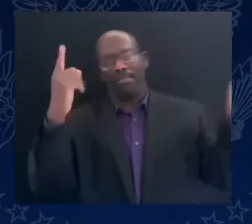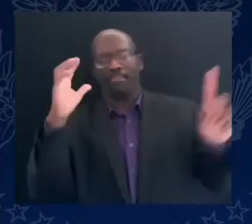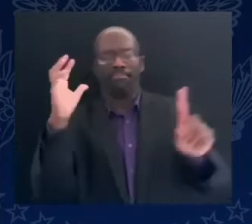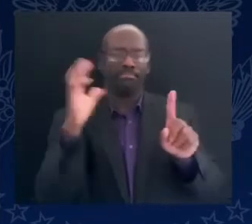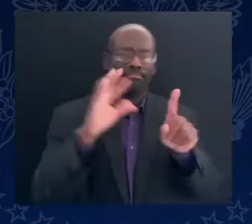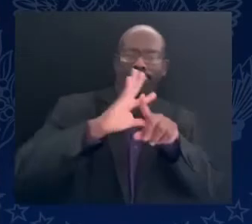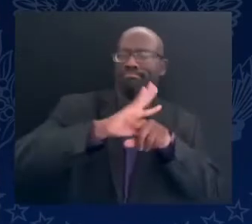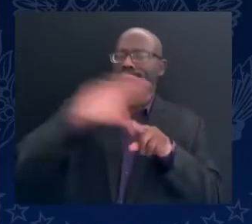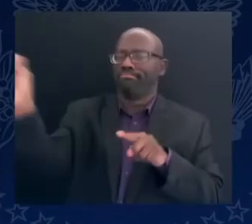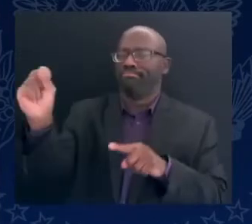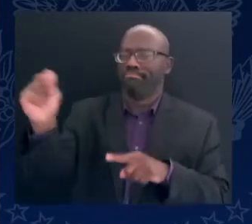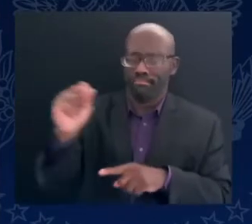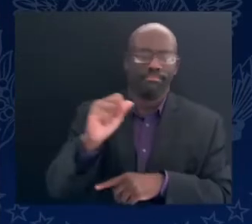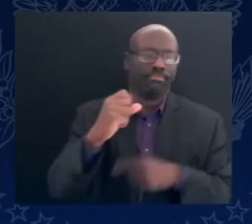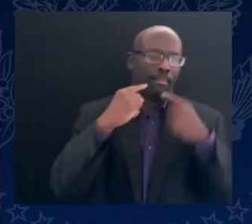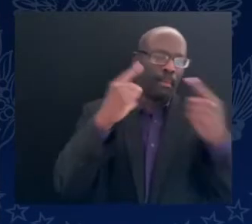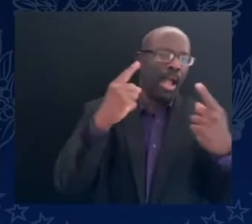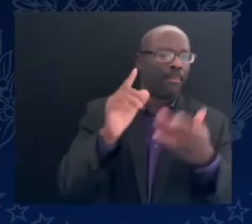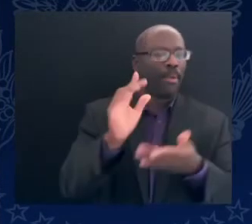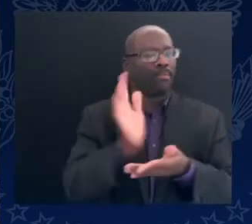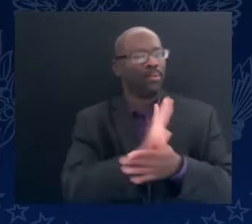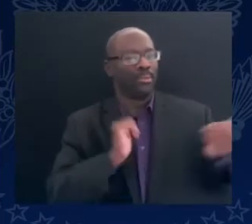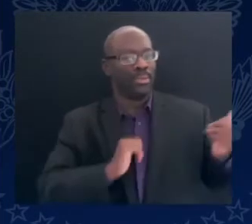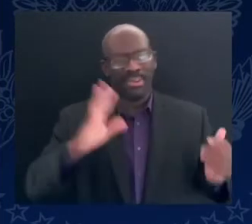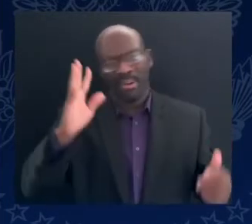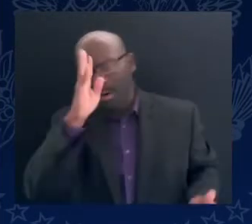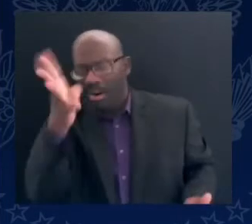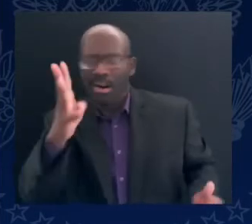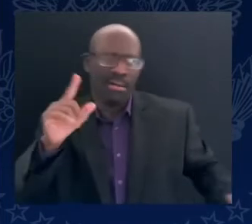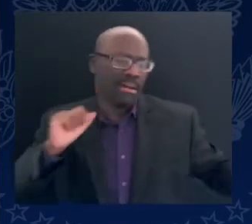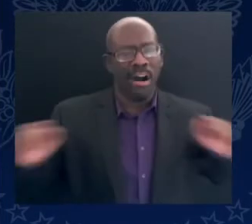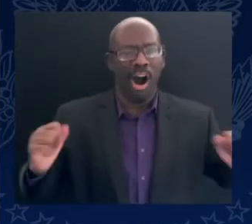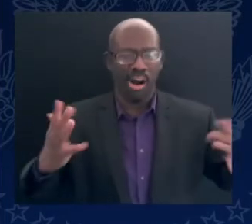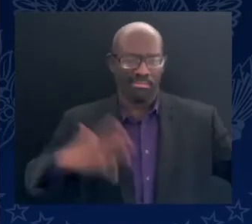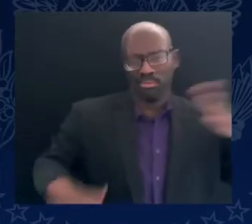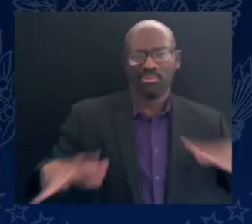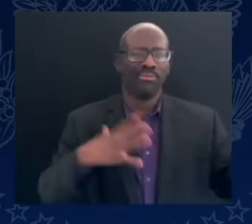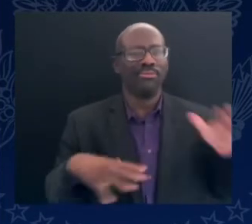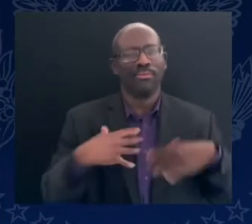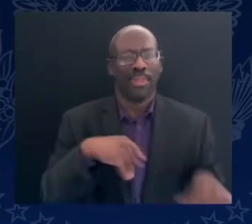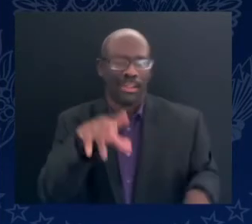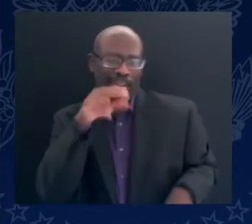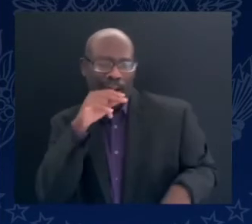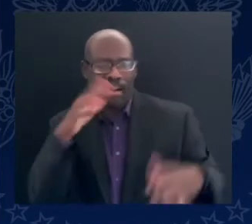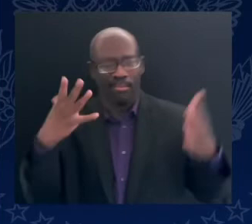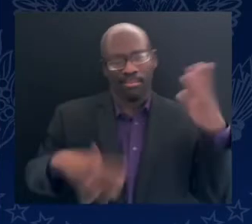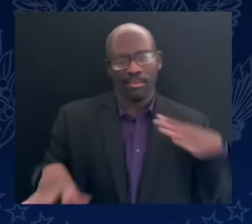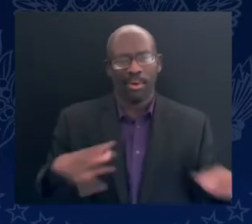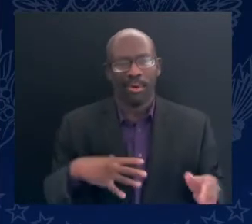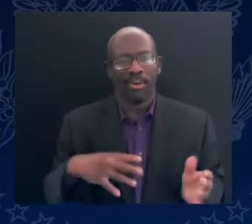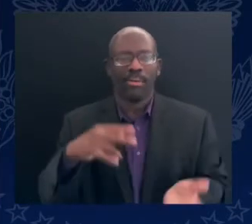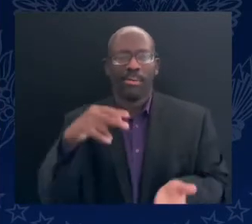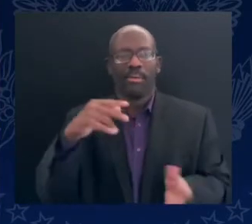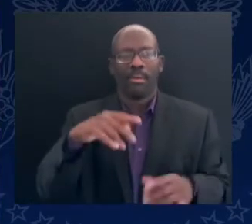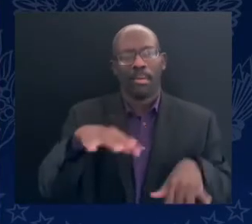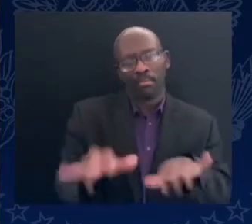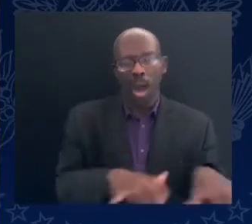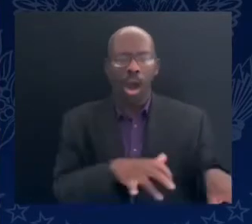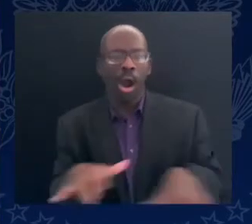outfit, standing on top of a piano in the 1970s, and he has not stopped.